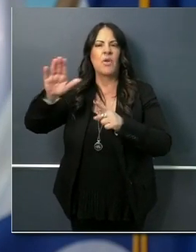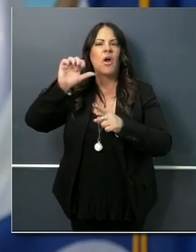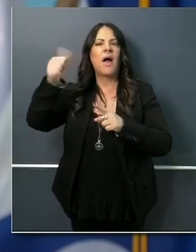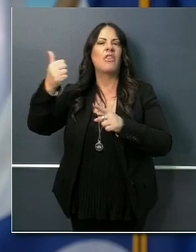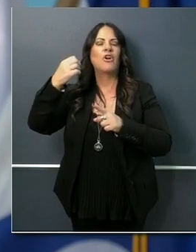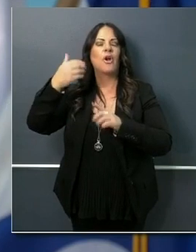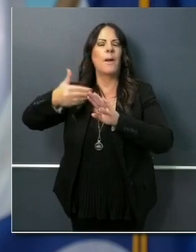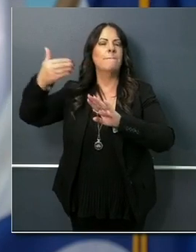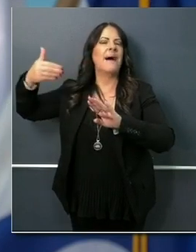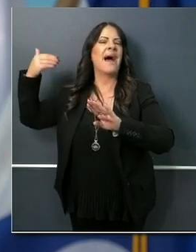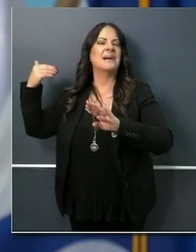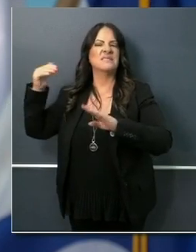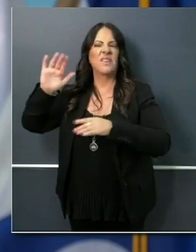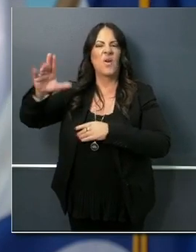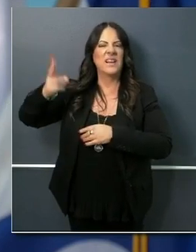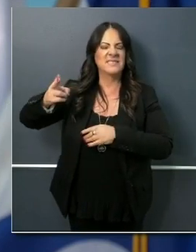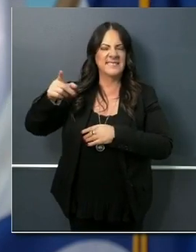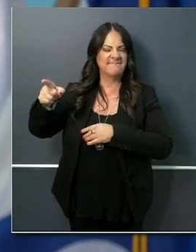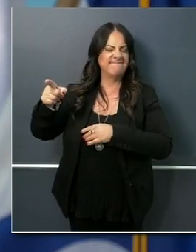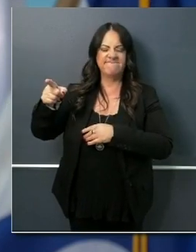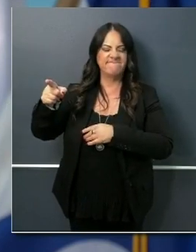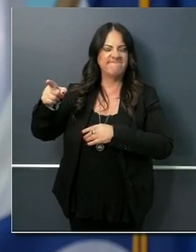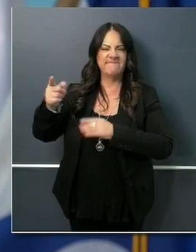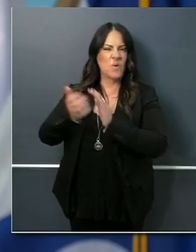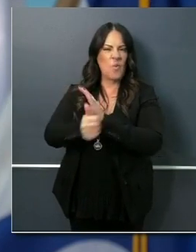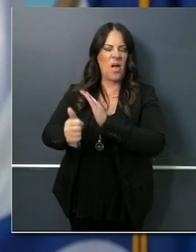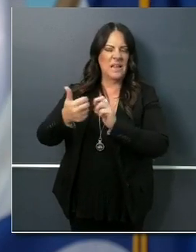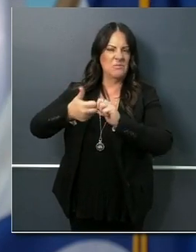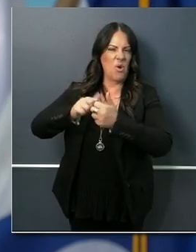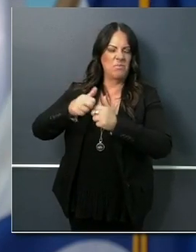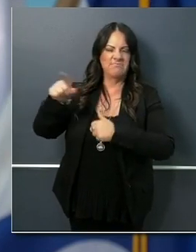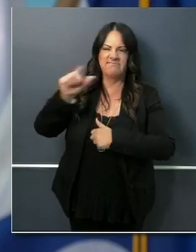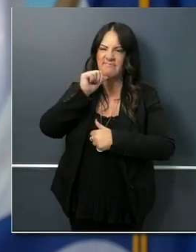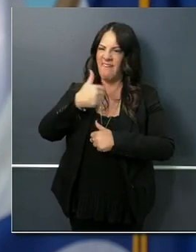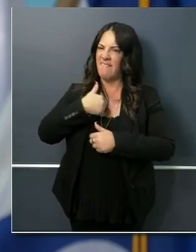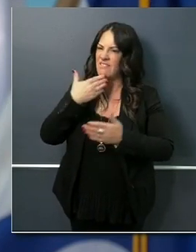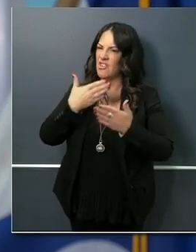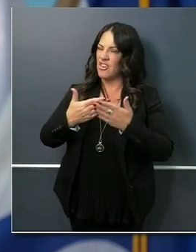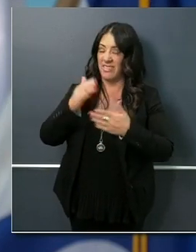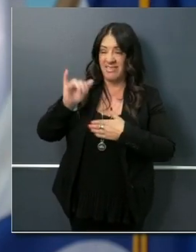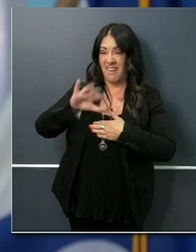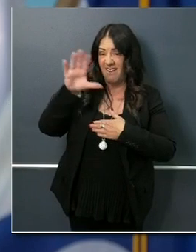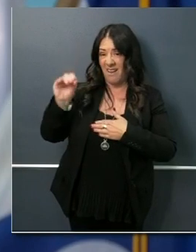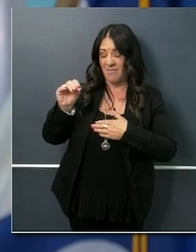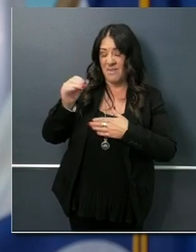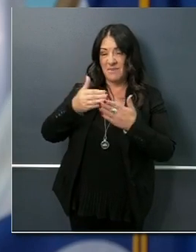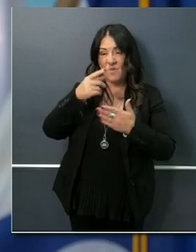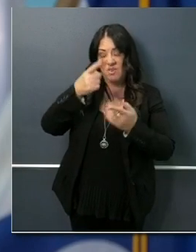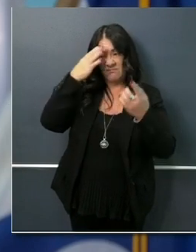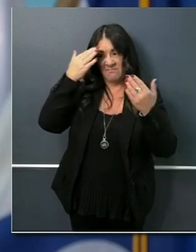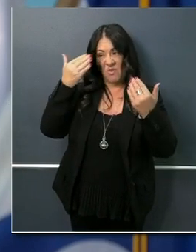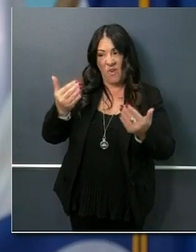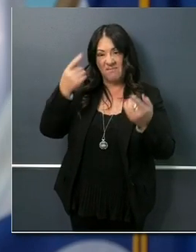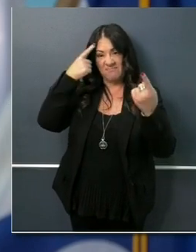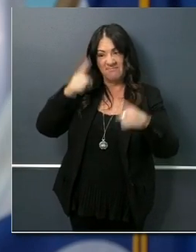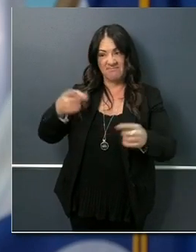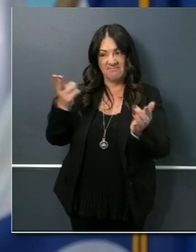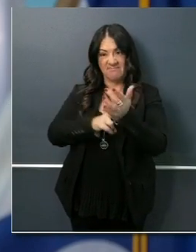you aware of the history of quality issues with this company before we signed the contract? And